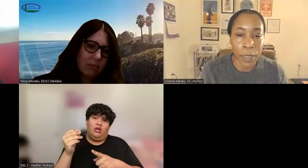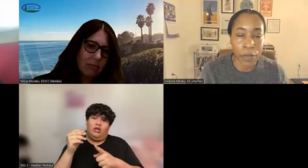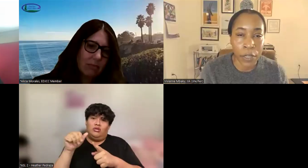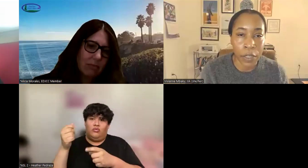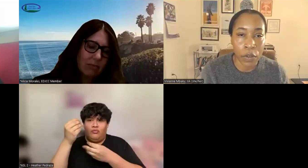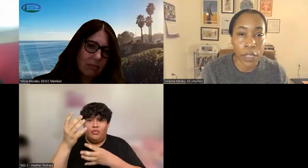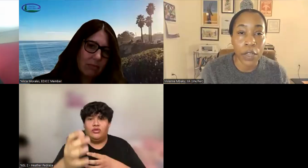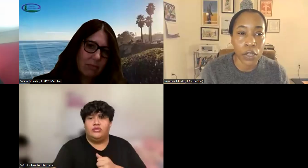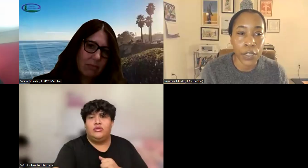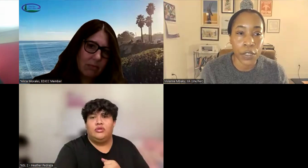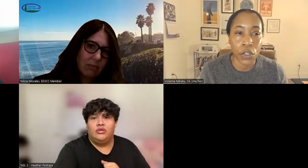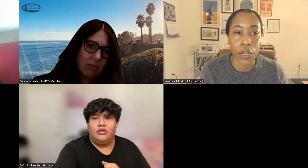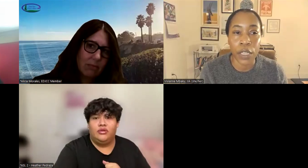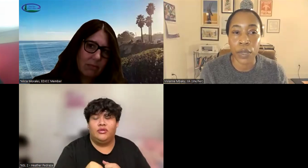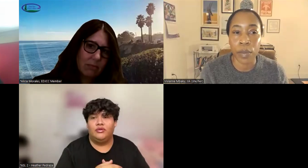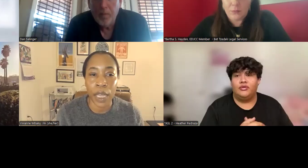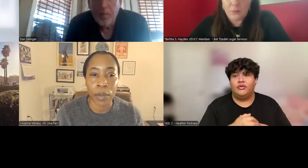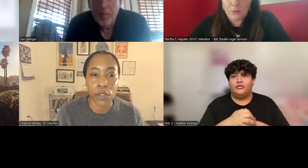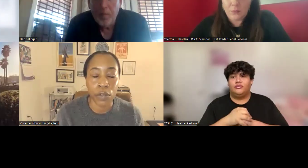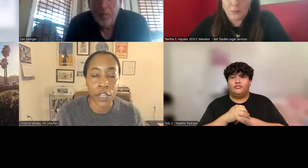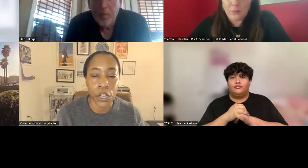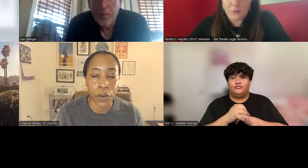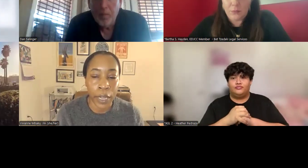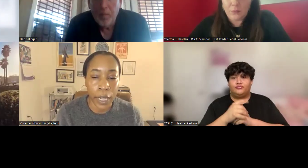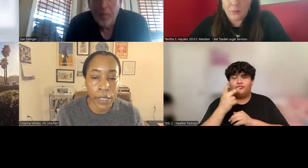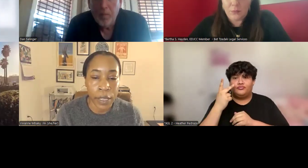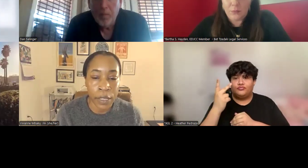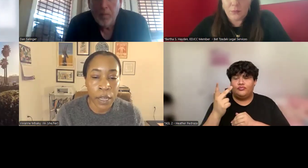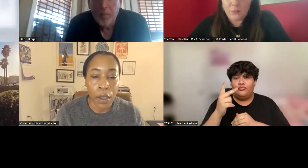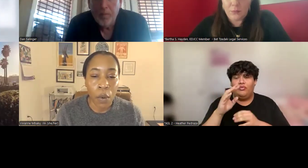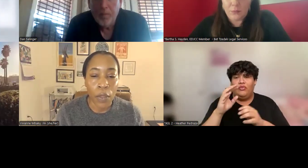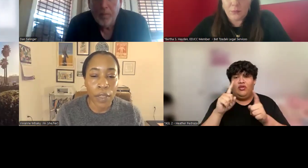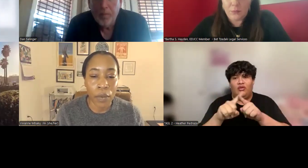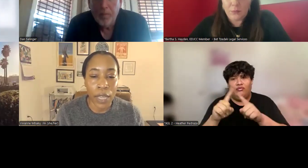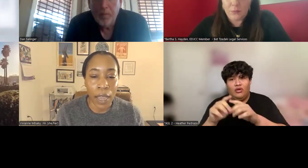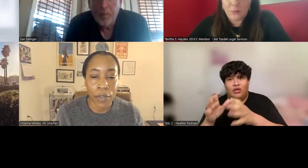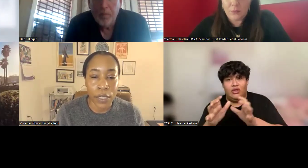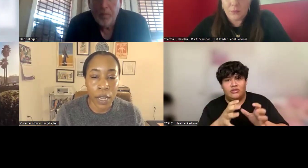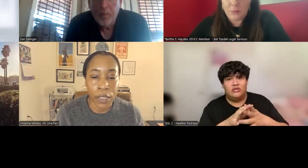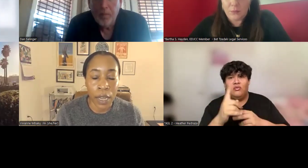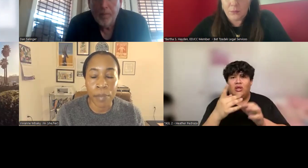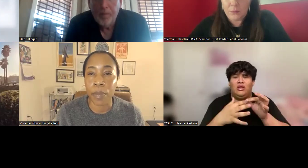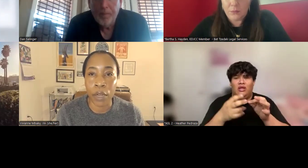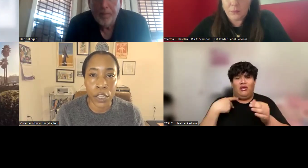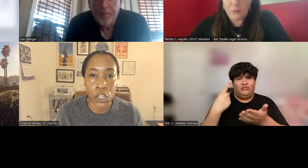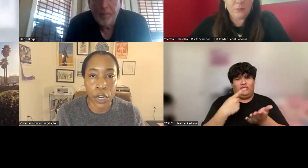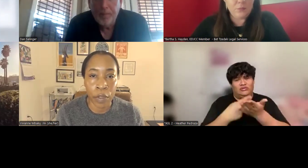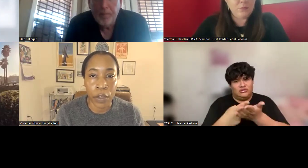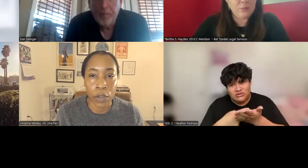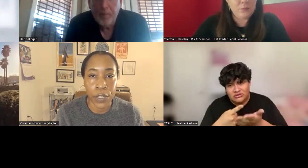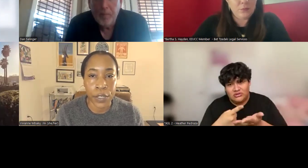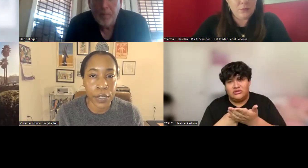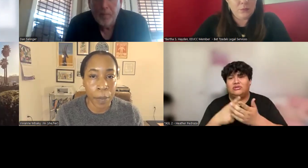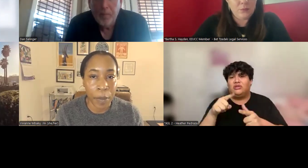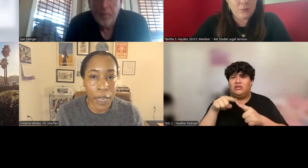that specifically legal services attorneys wouldn't be able to do fee generating cases. One thing that we have discussed, I'm the previous chair of the